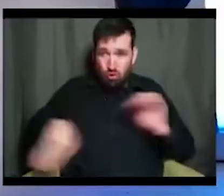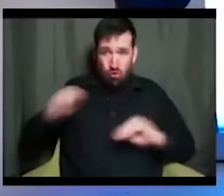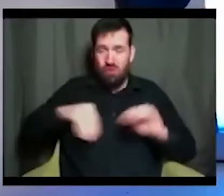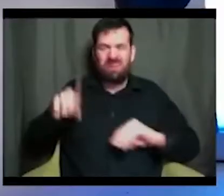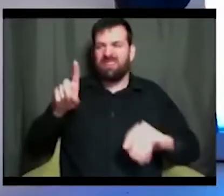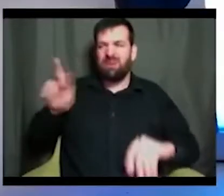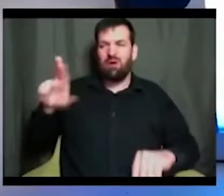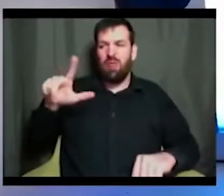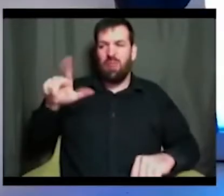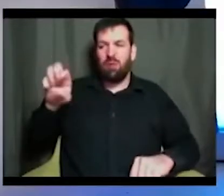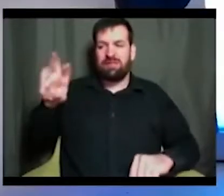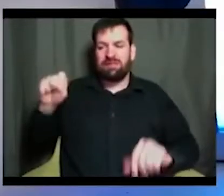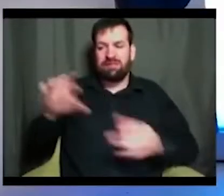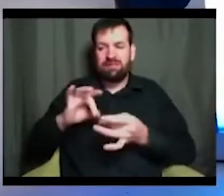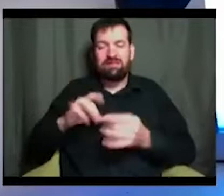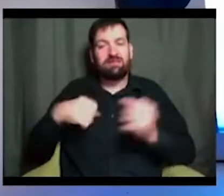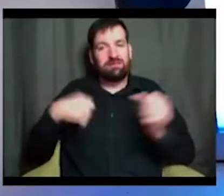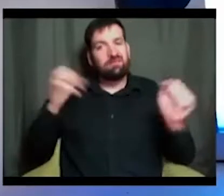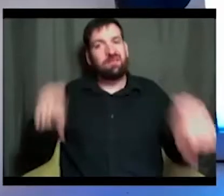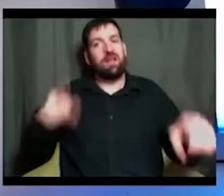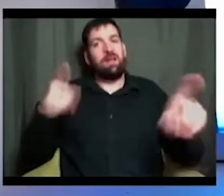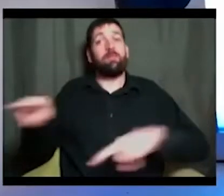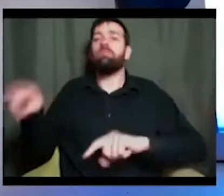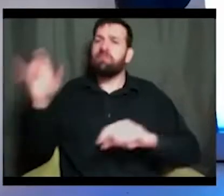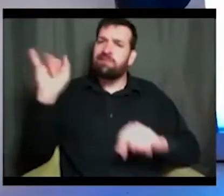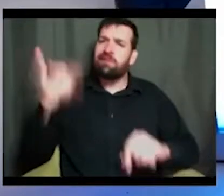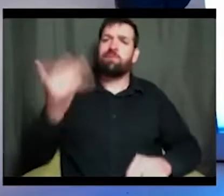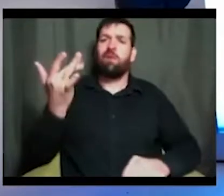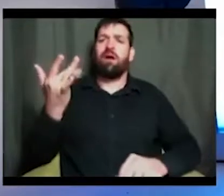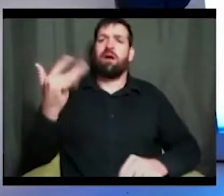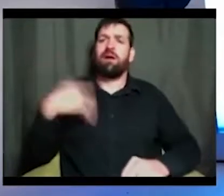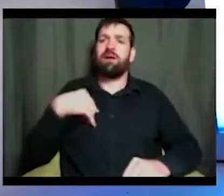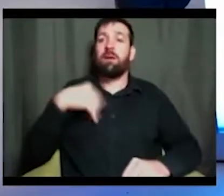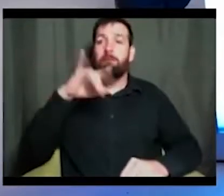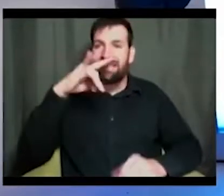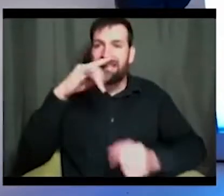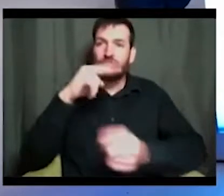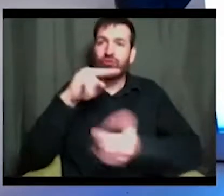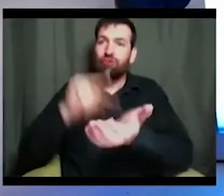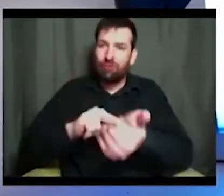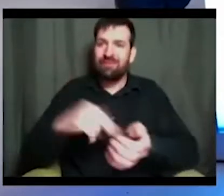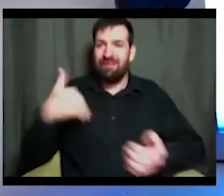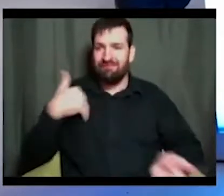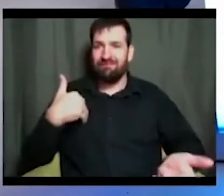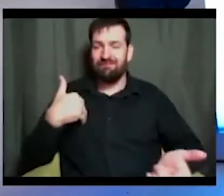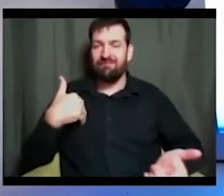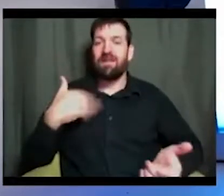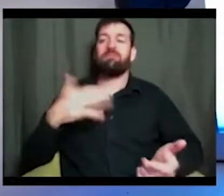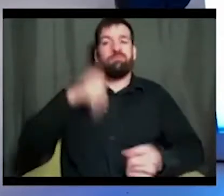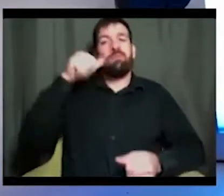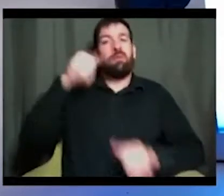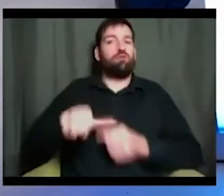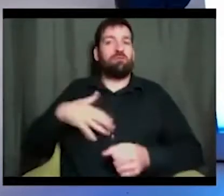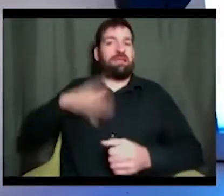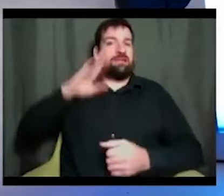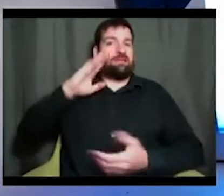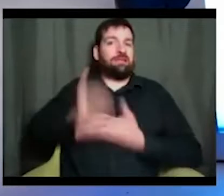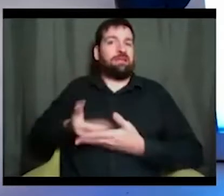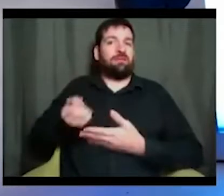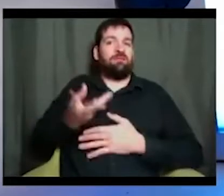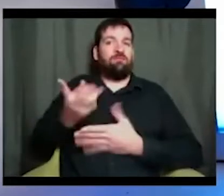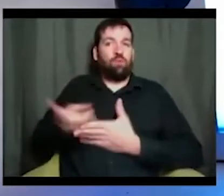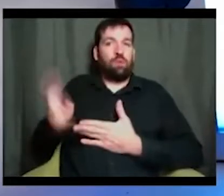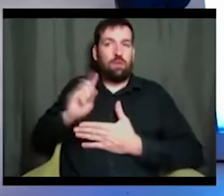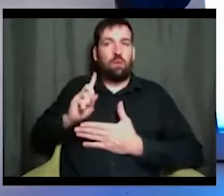why we said we have pediatric nurses. Not all shots are created equal. And I remember my son last couple Fridays ago got his and got a little